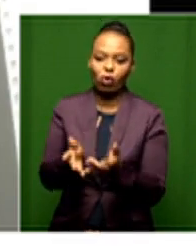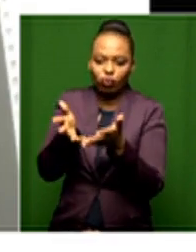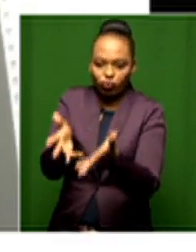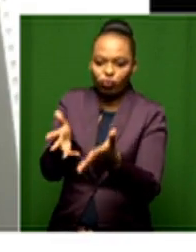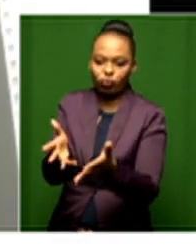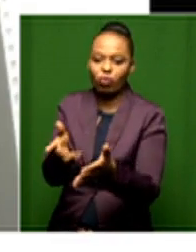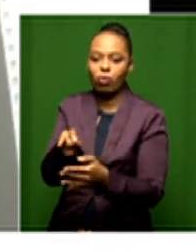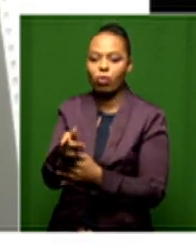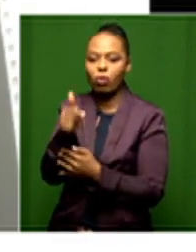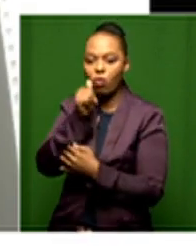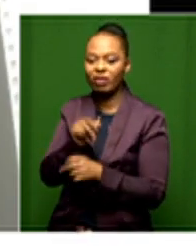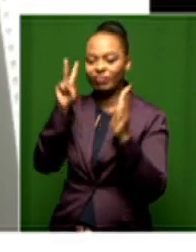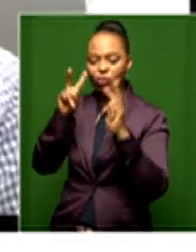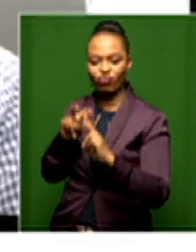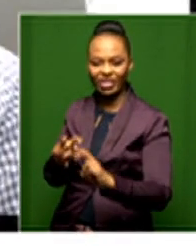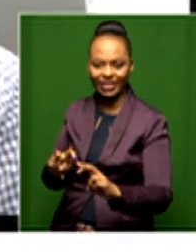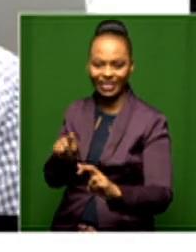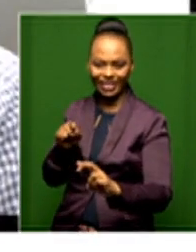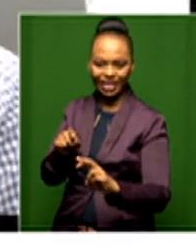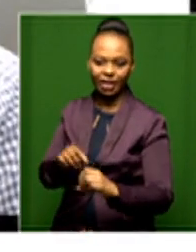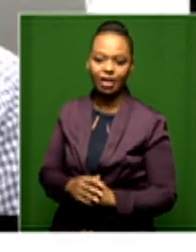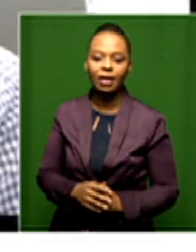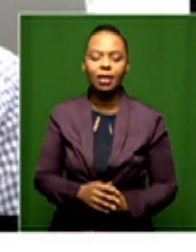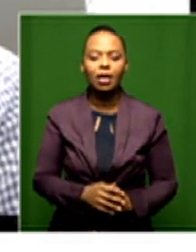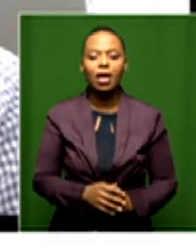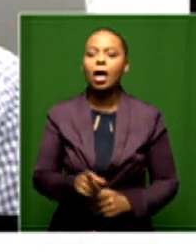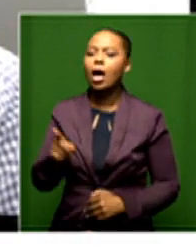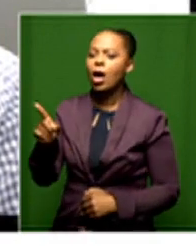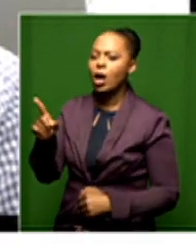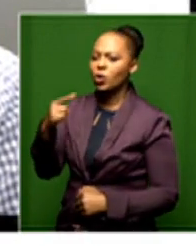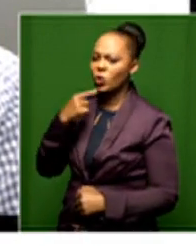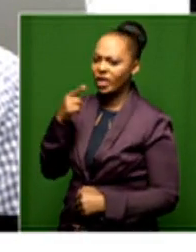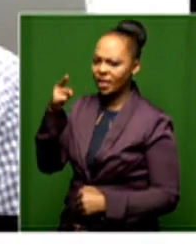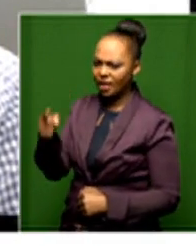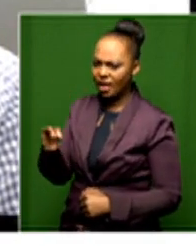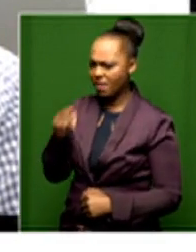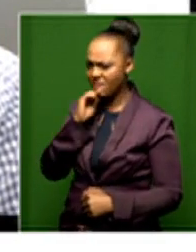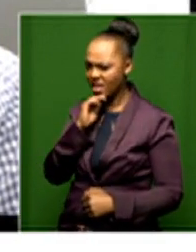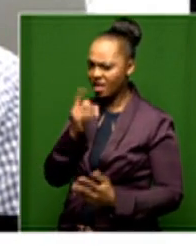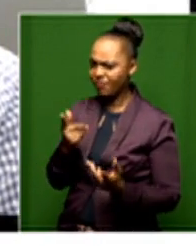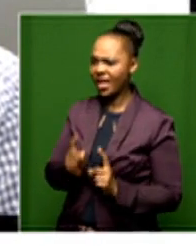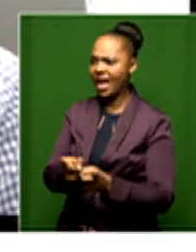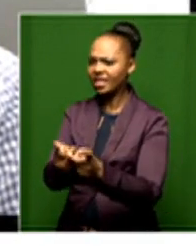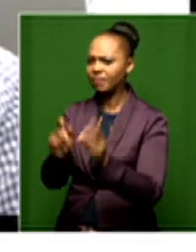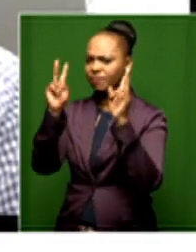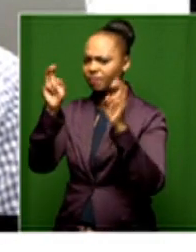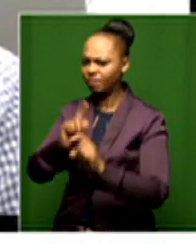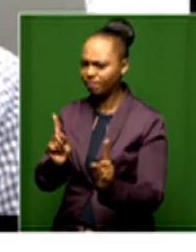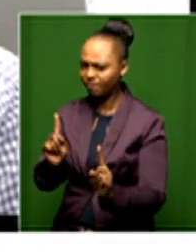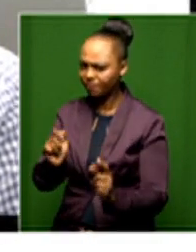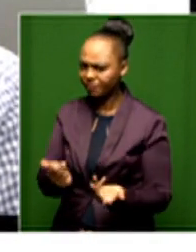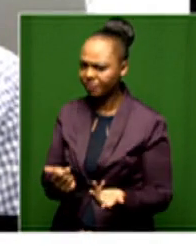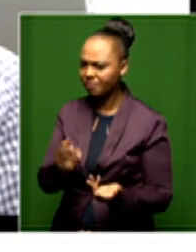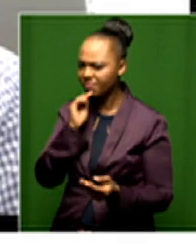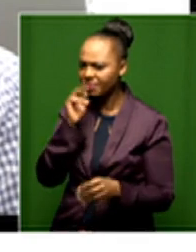inquisitorial investigations. Yeah. So Nukaitobi basically saying that this is not an urgent matter and it should be struck from the roll, and